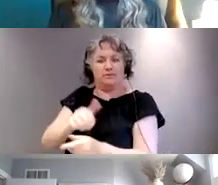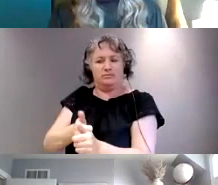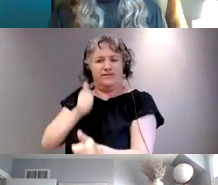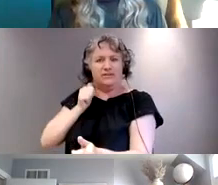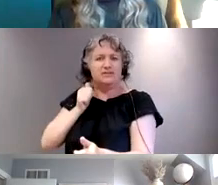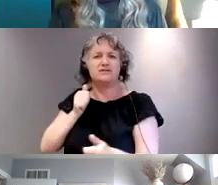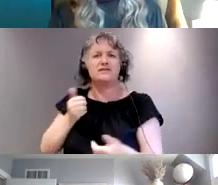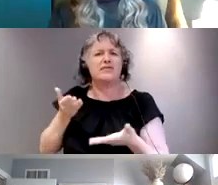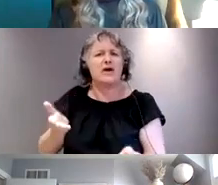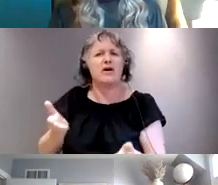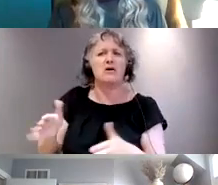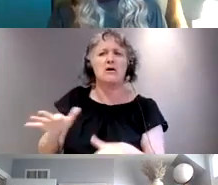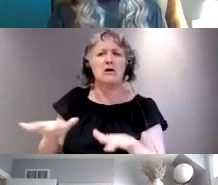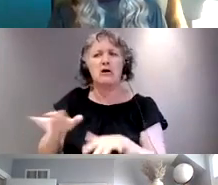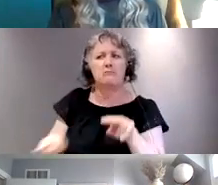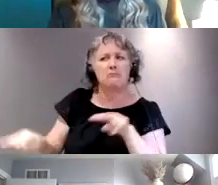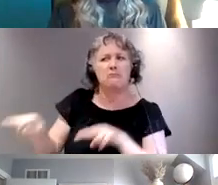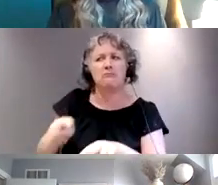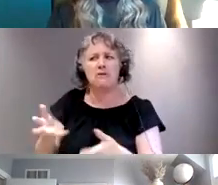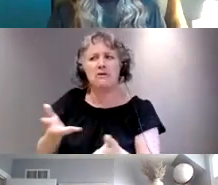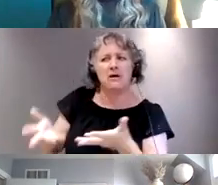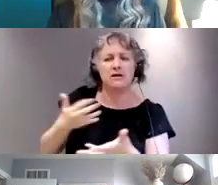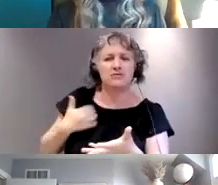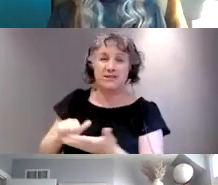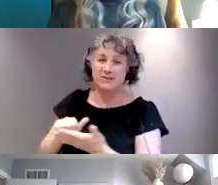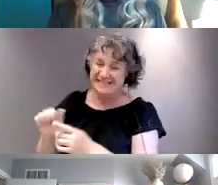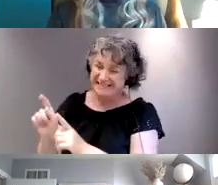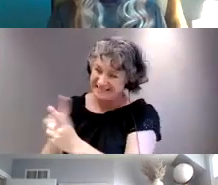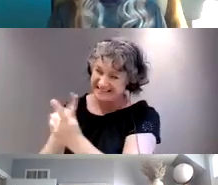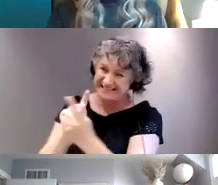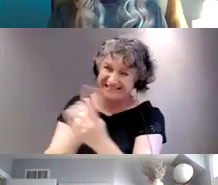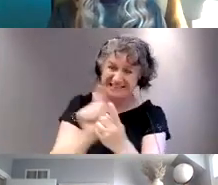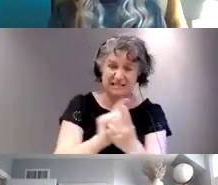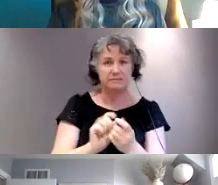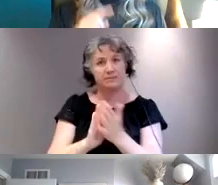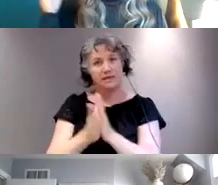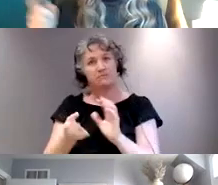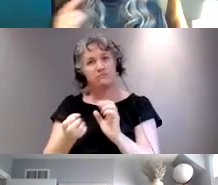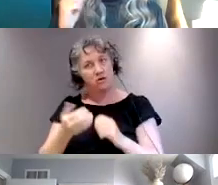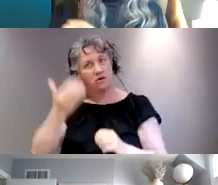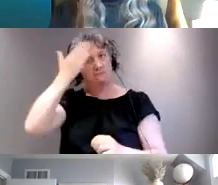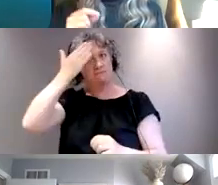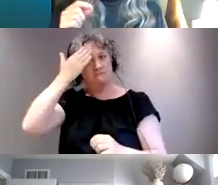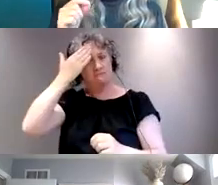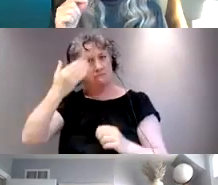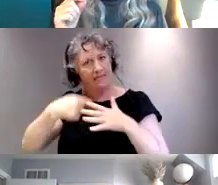there, and just keep knocking down doors until it starts to become a little more mainstream, right? As part